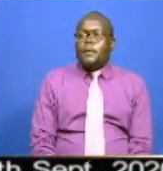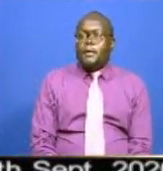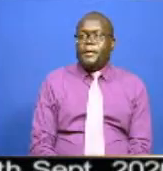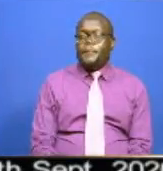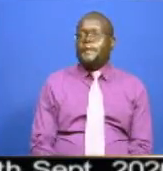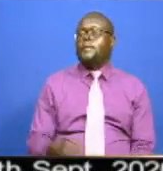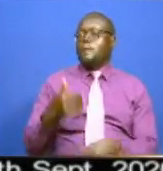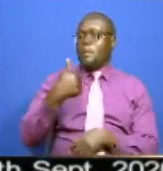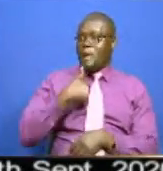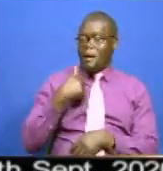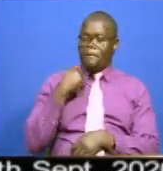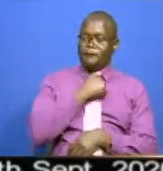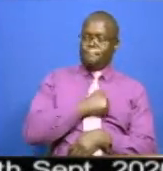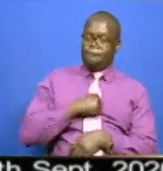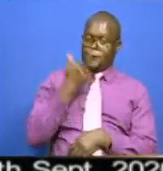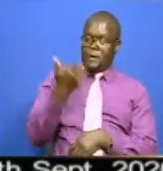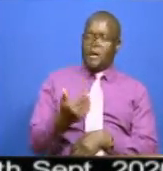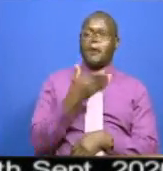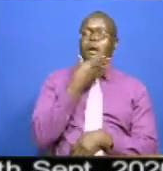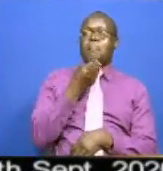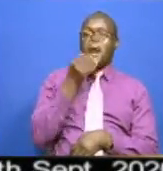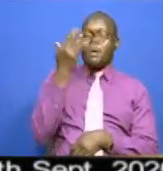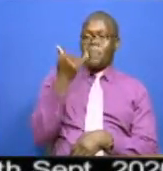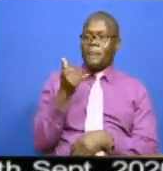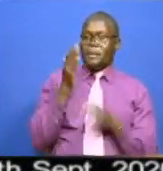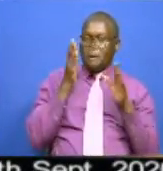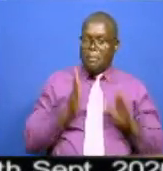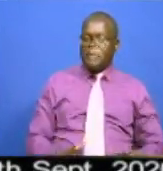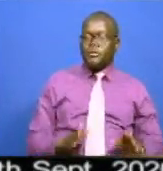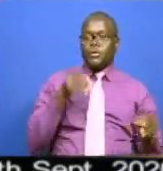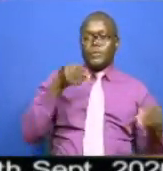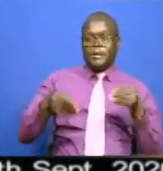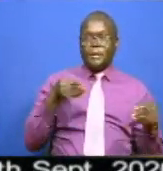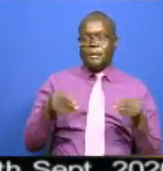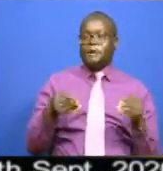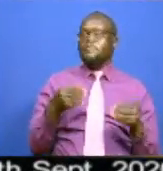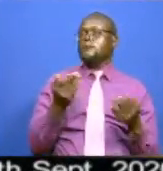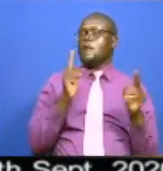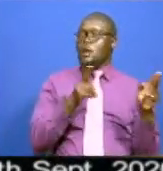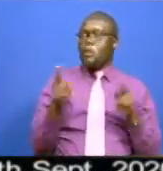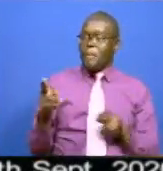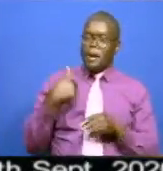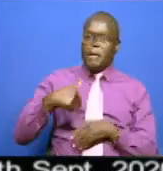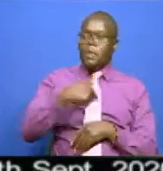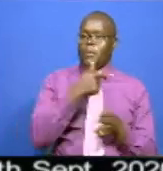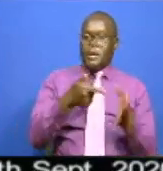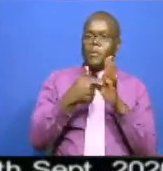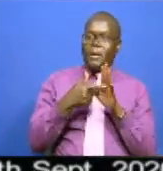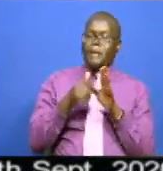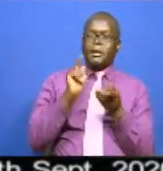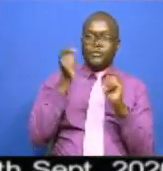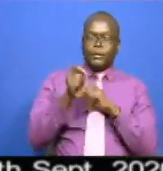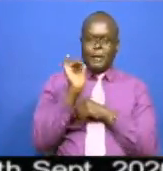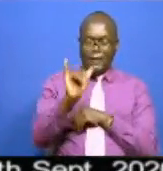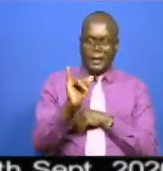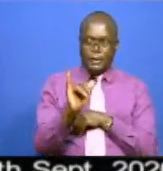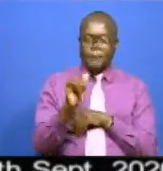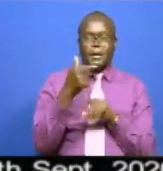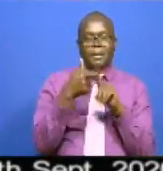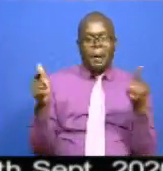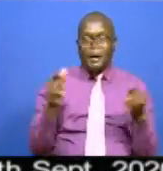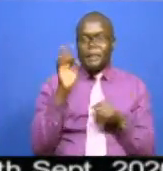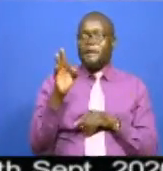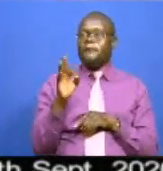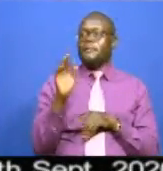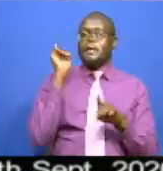had great sympathy for this young man because he's a person living with disability, and usually we were required to bend over backwards. But if we